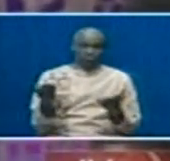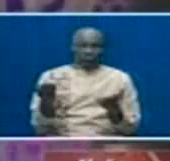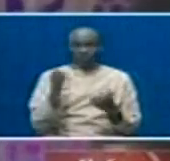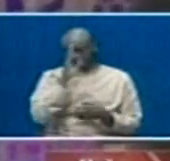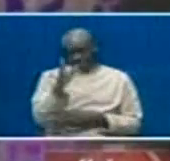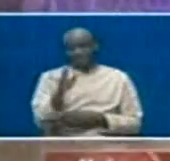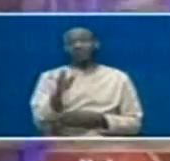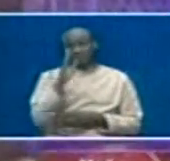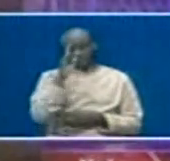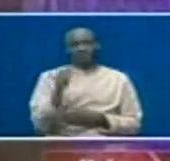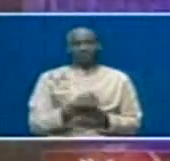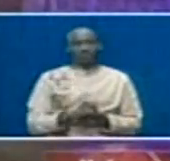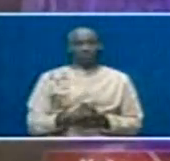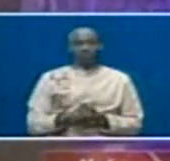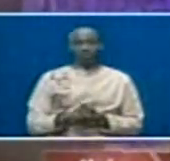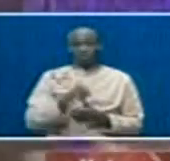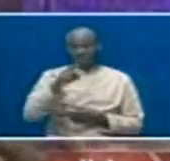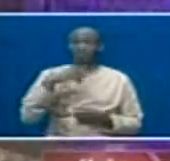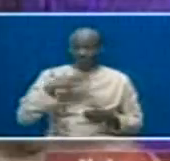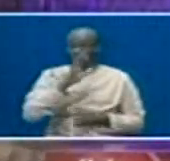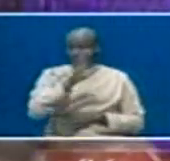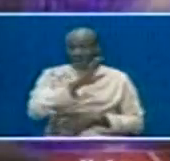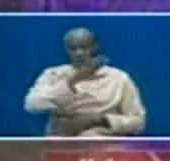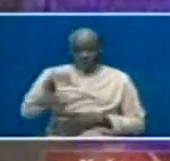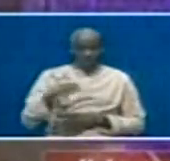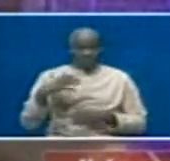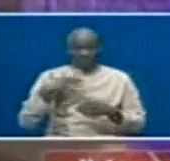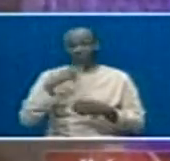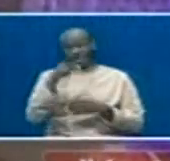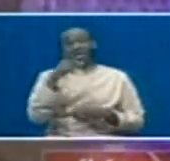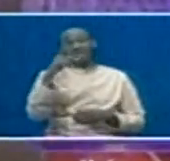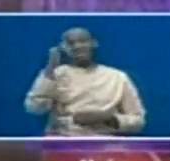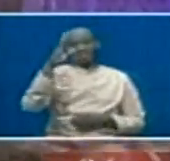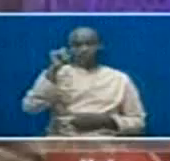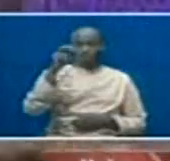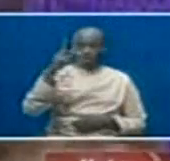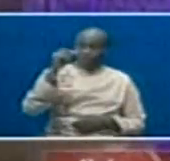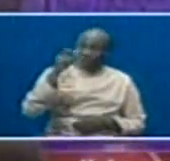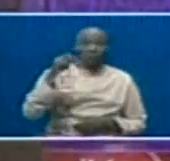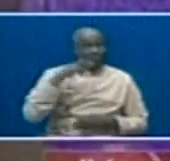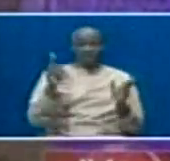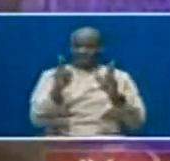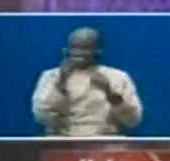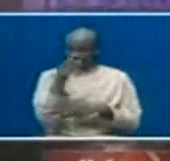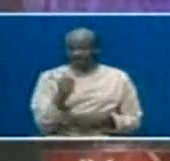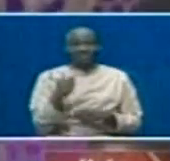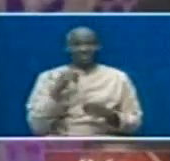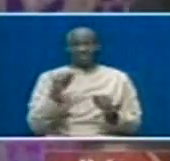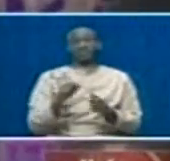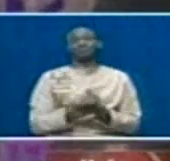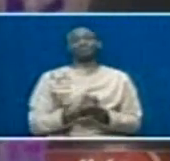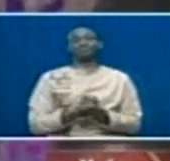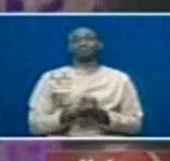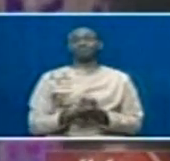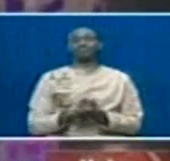Mm. Saturday. And your whole family, all your people are in Kibokoni, is that where you yeah, are? Yeah, that's where we are. And this is by Fort Jesus, right around Fort yeah, Jesus? Yeah, Fort Jesus in the back.